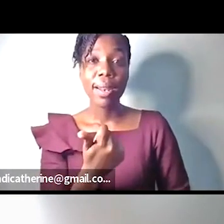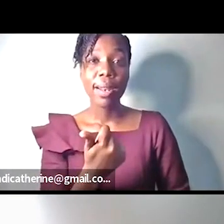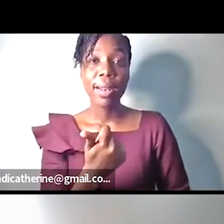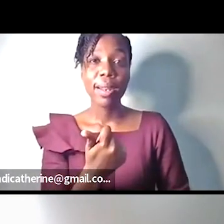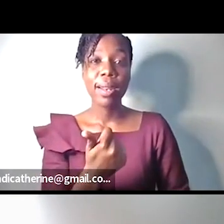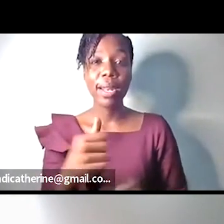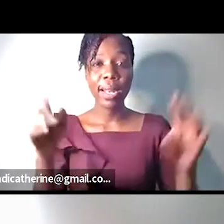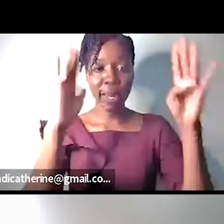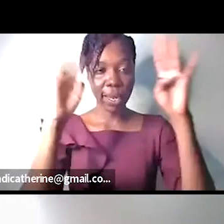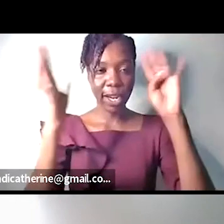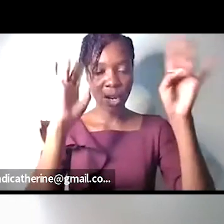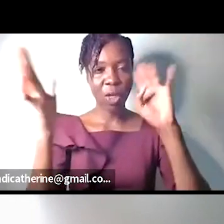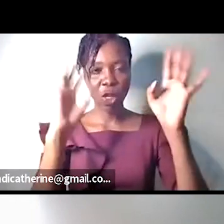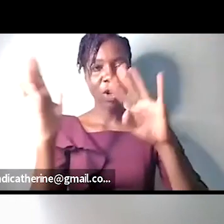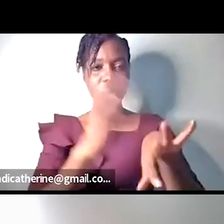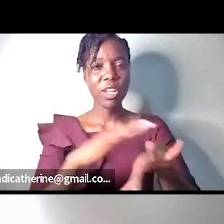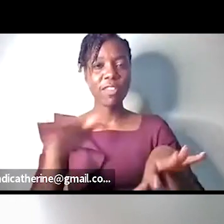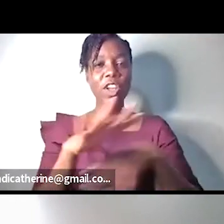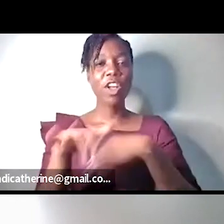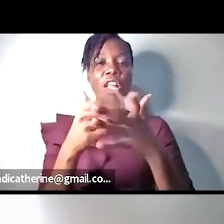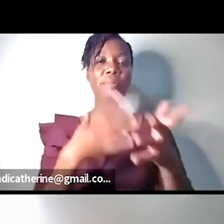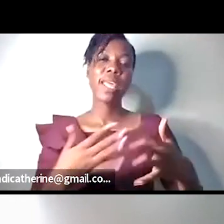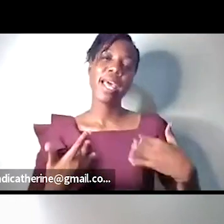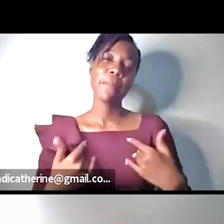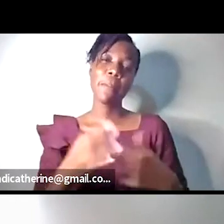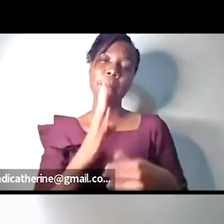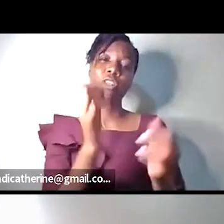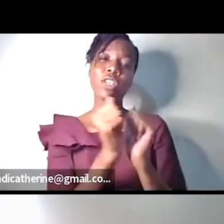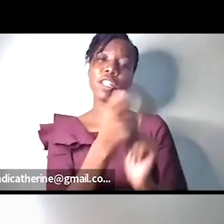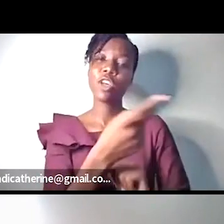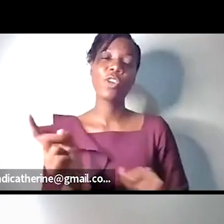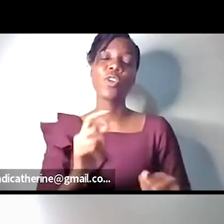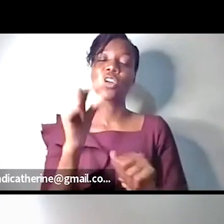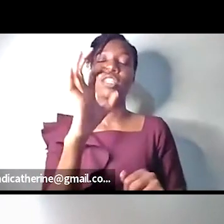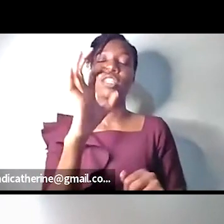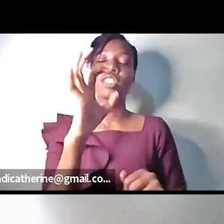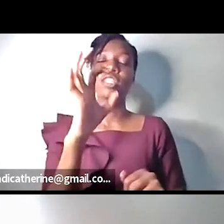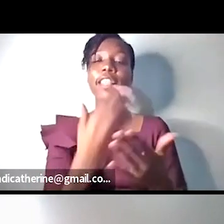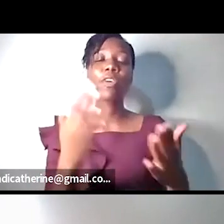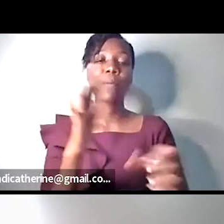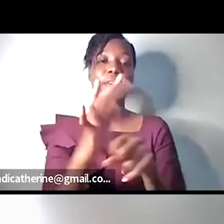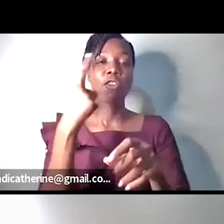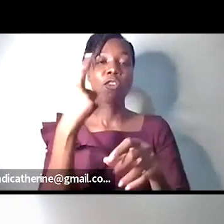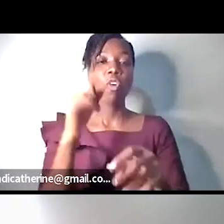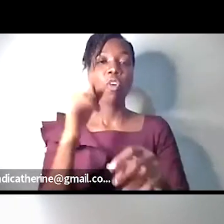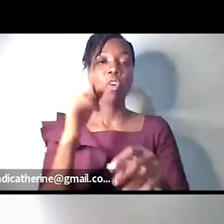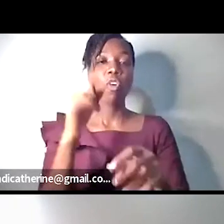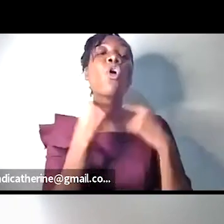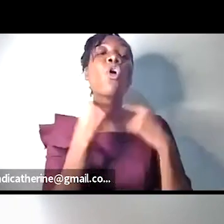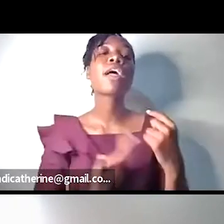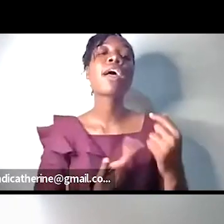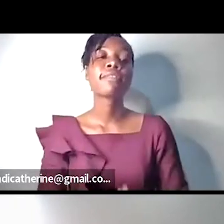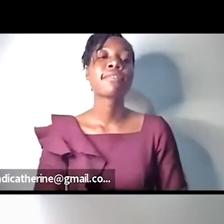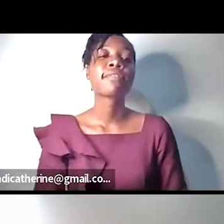Hello, good evening to you all. Happy to join you this evening. Grace, thank you so much for hosting us. Thank you so